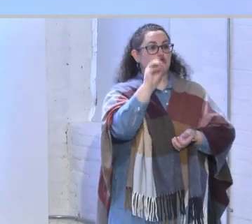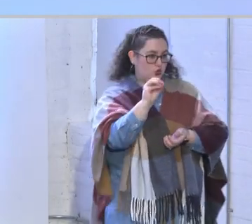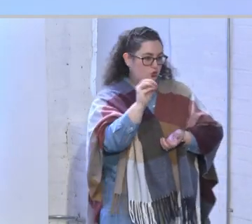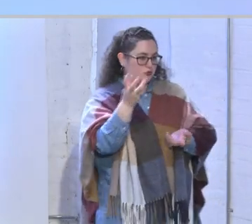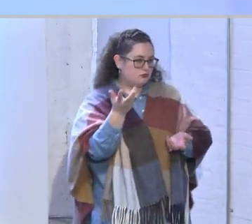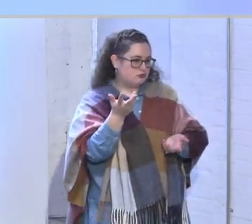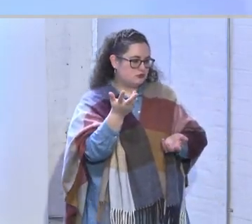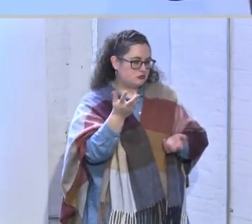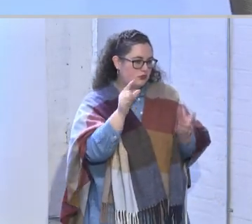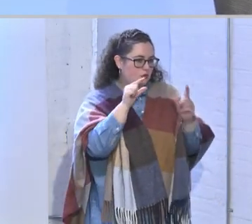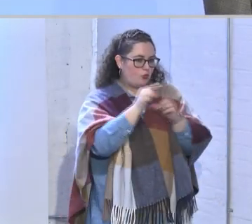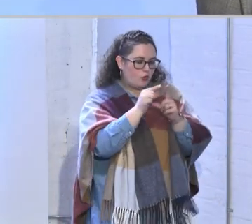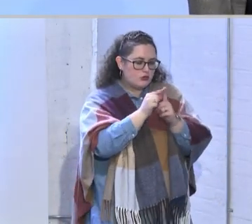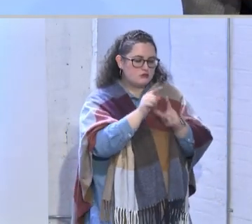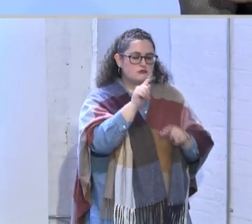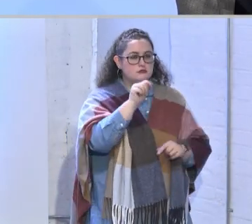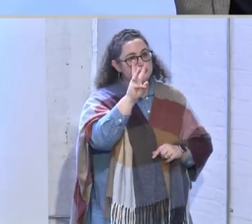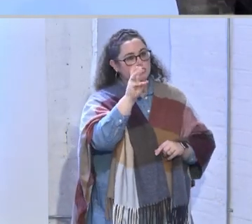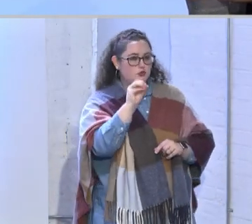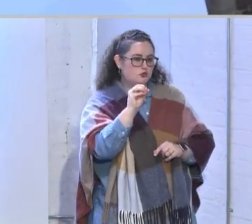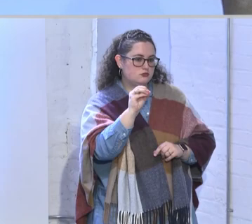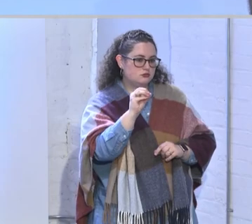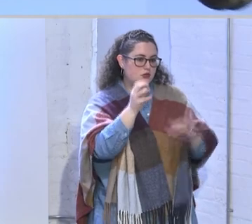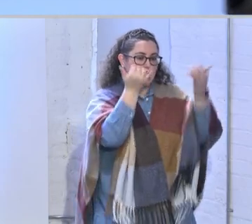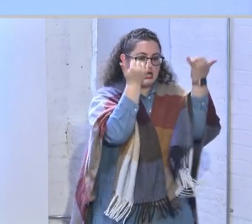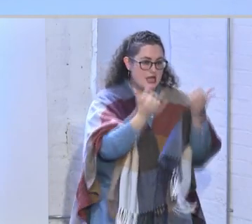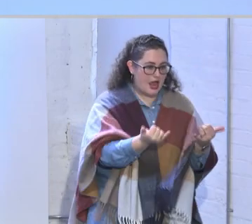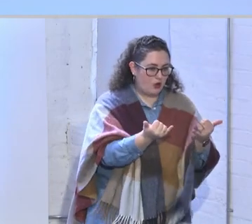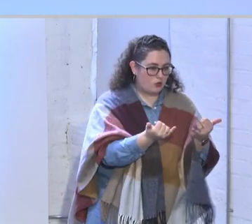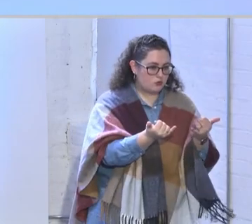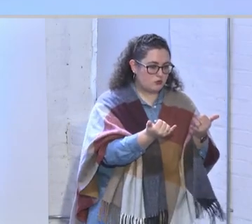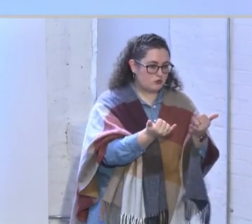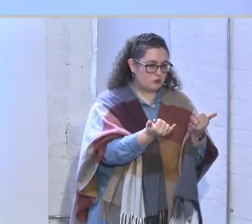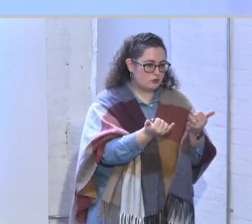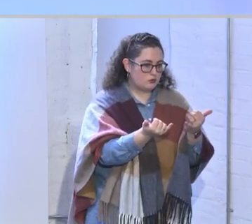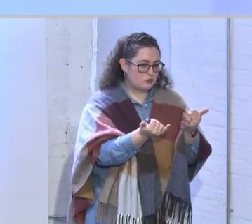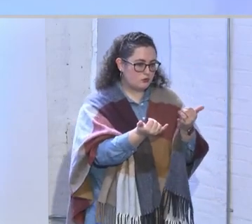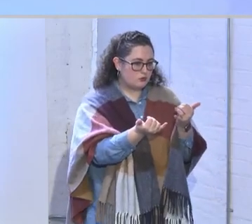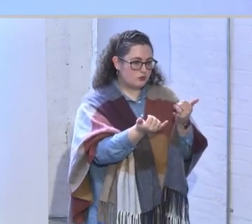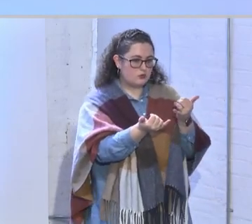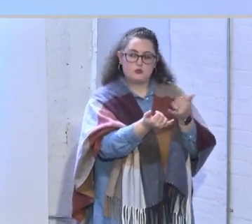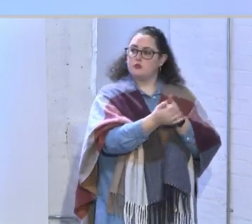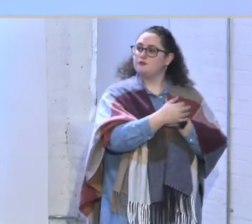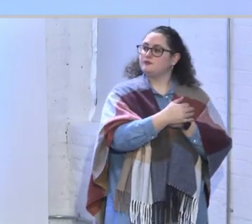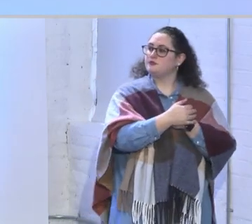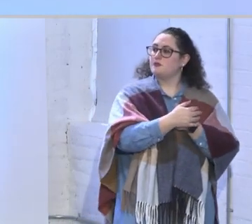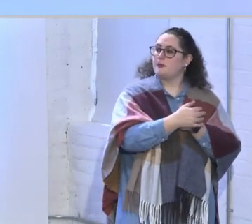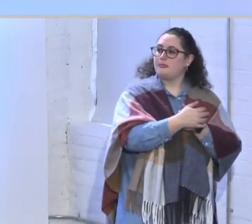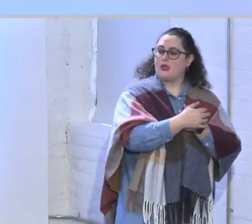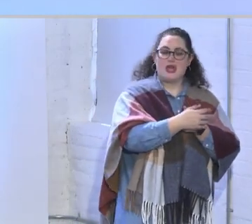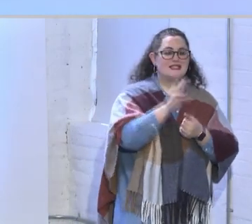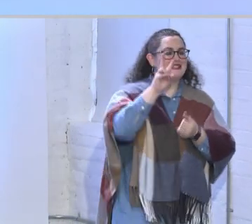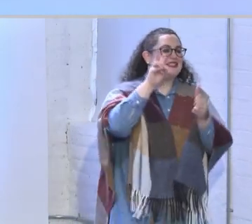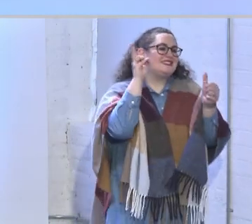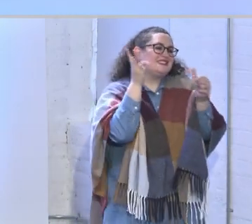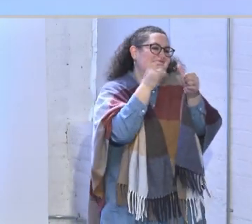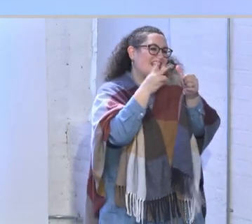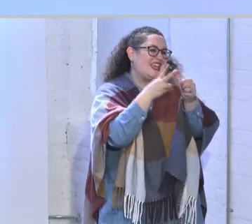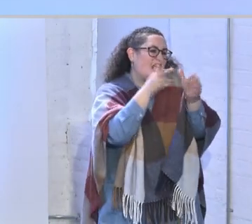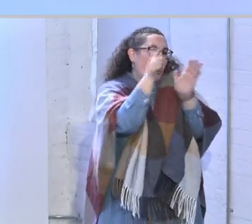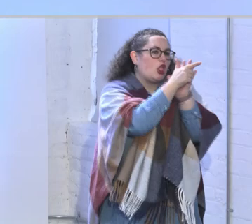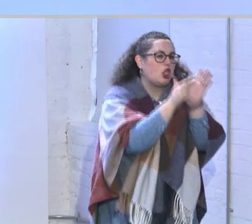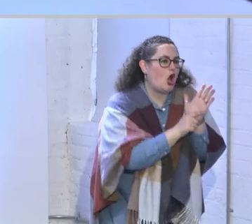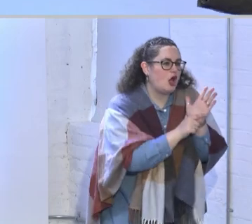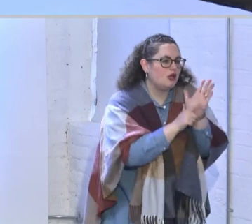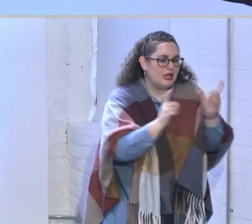then Deuteronomy, nom, N-O-M, is law, nomenclature. And so this is the second law or the second giving